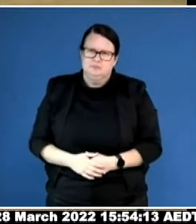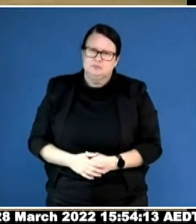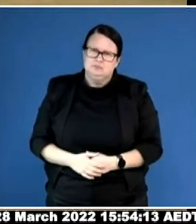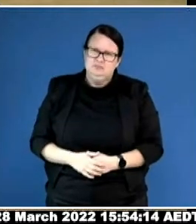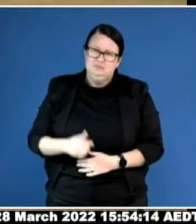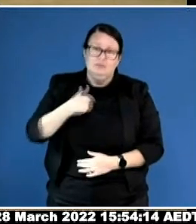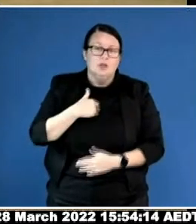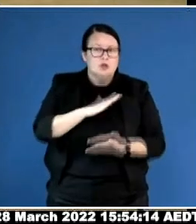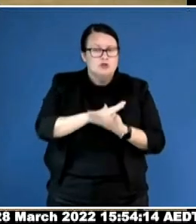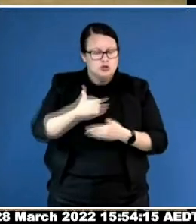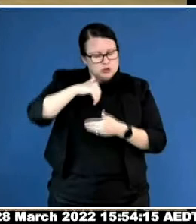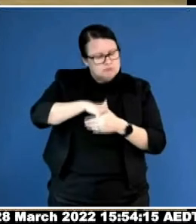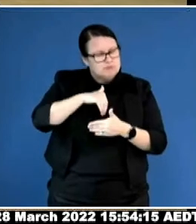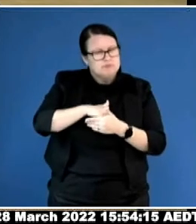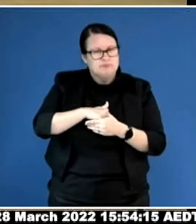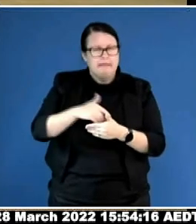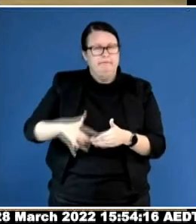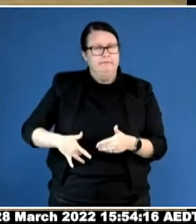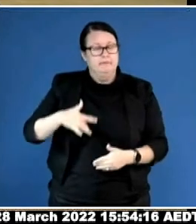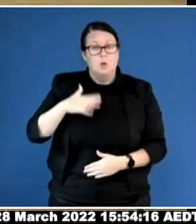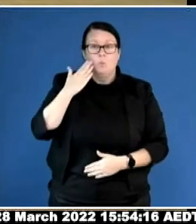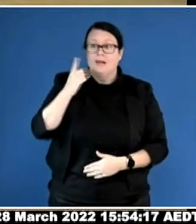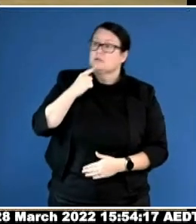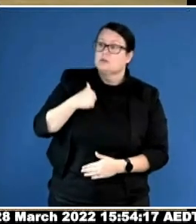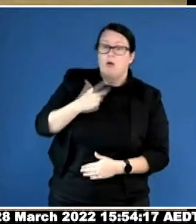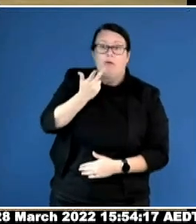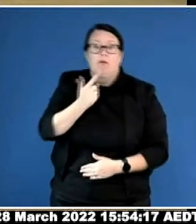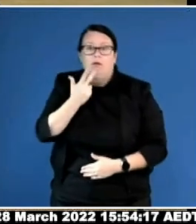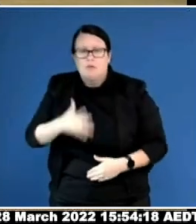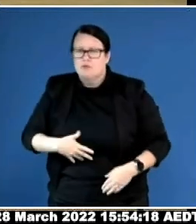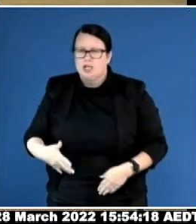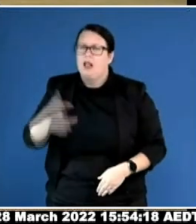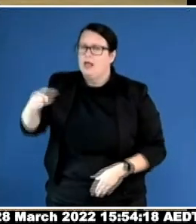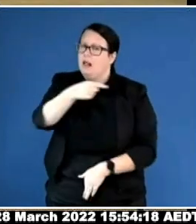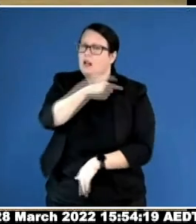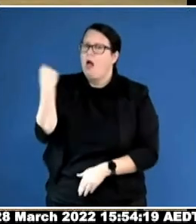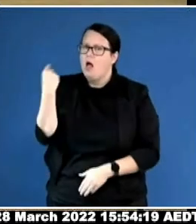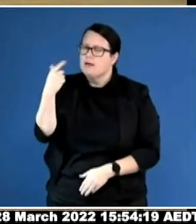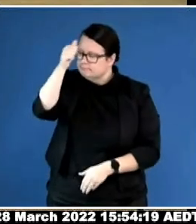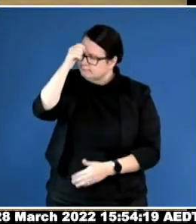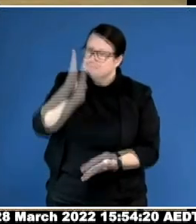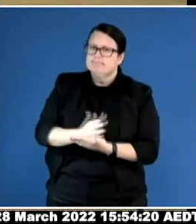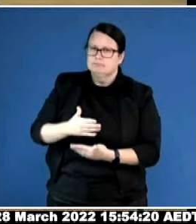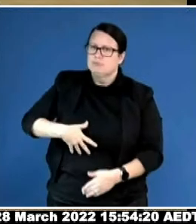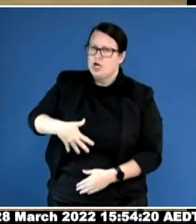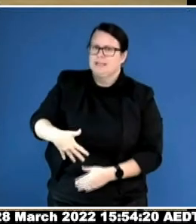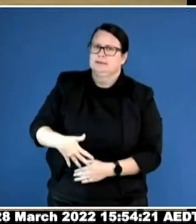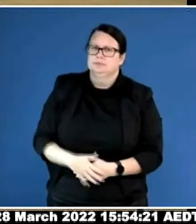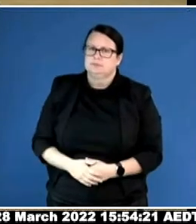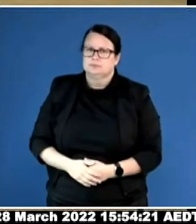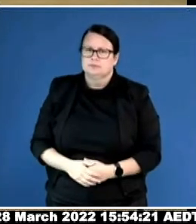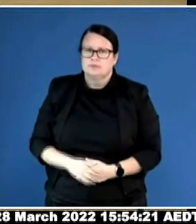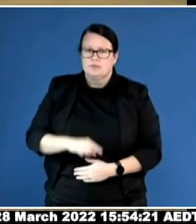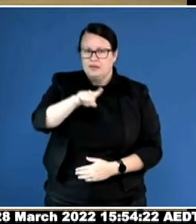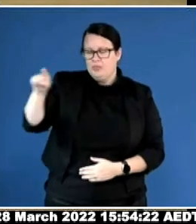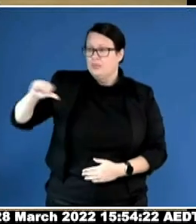an overwhelming feeling that when I was told that I had a phantom pregnancy, that I was being lied to. I felt as though the medical